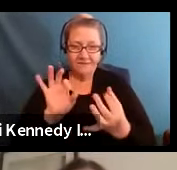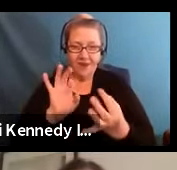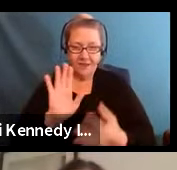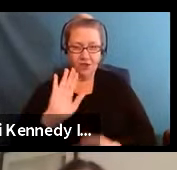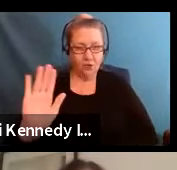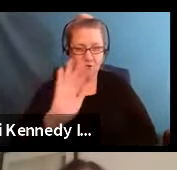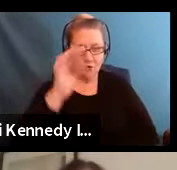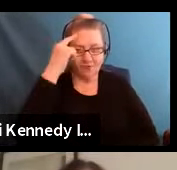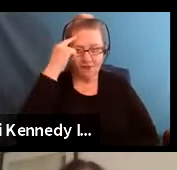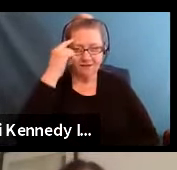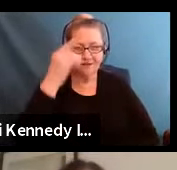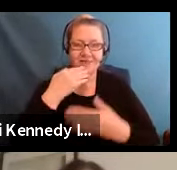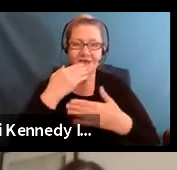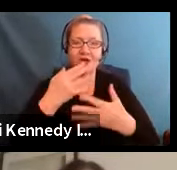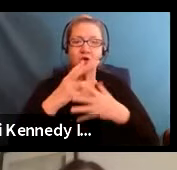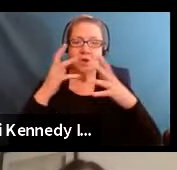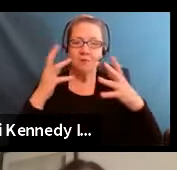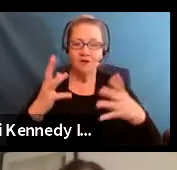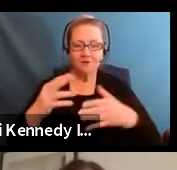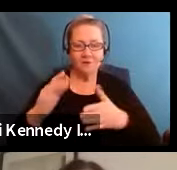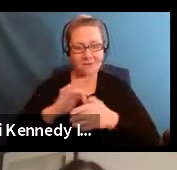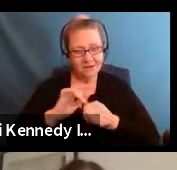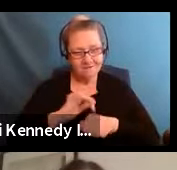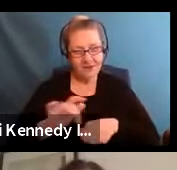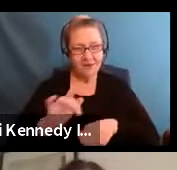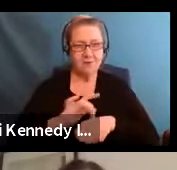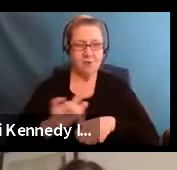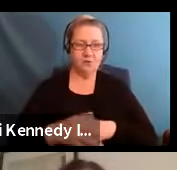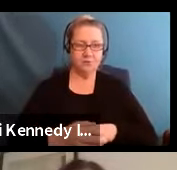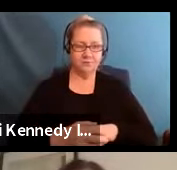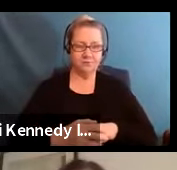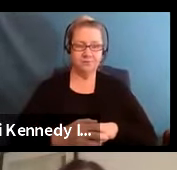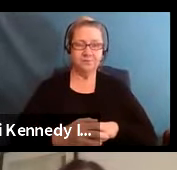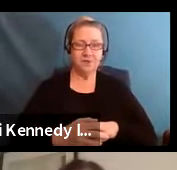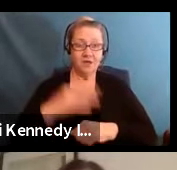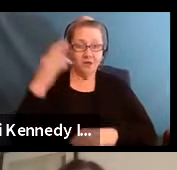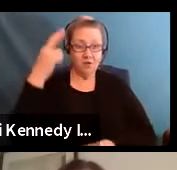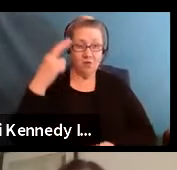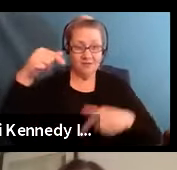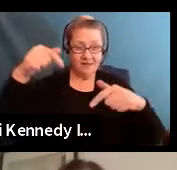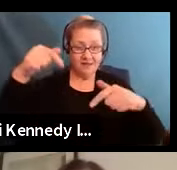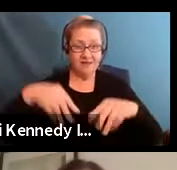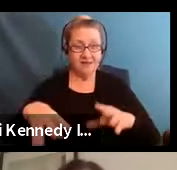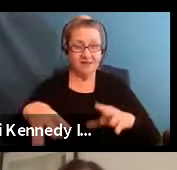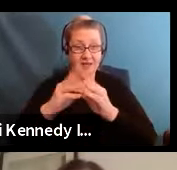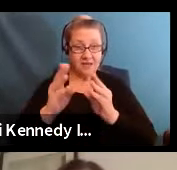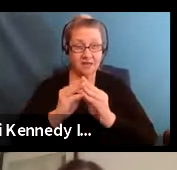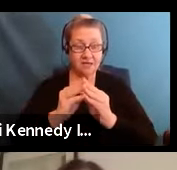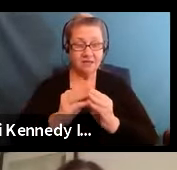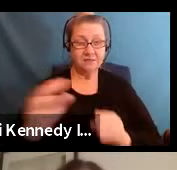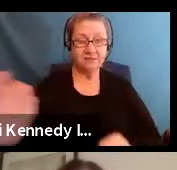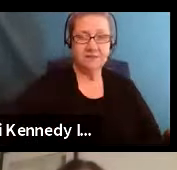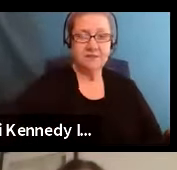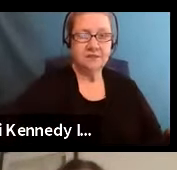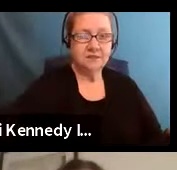much for being available. And the purpose of this meeting is